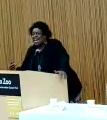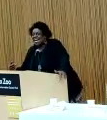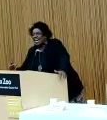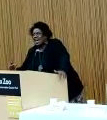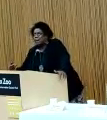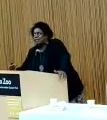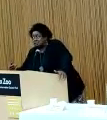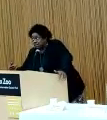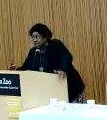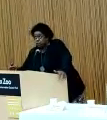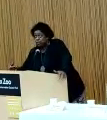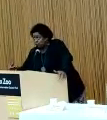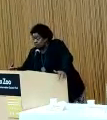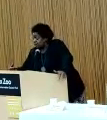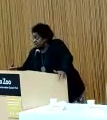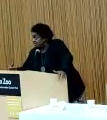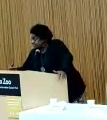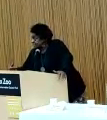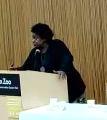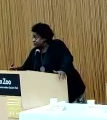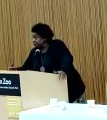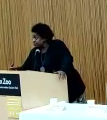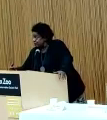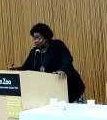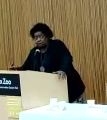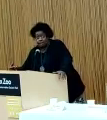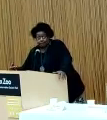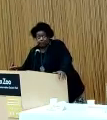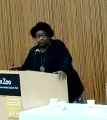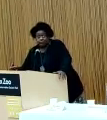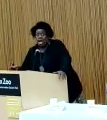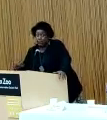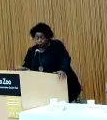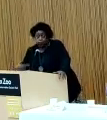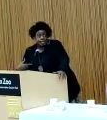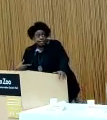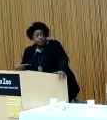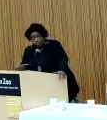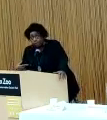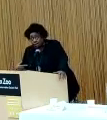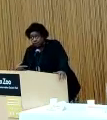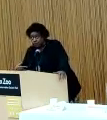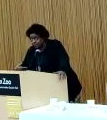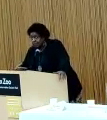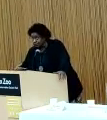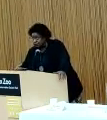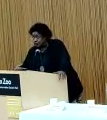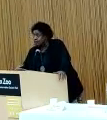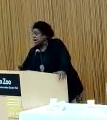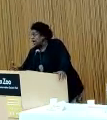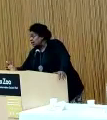people um sometimes we're on the bottom of that list okay I prefer not to be on the bottom of the